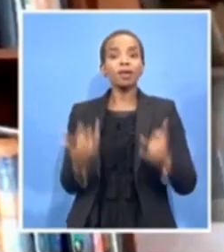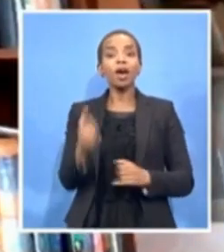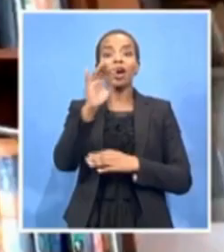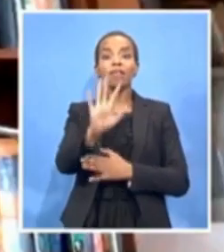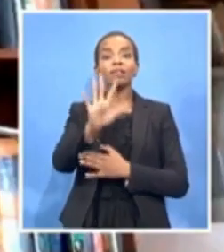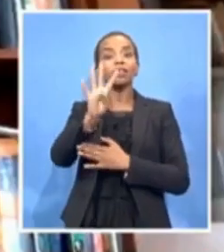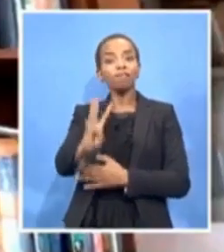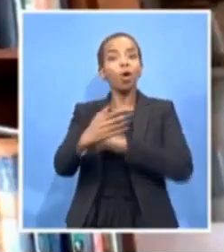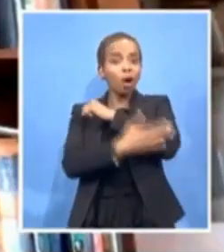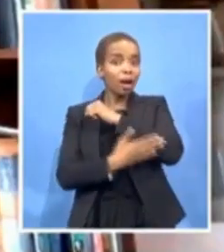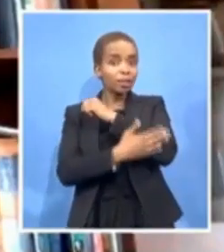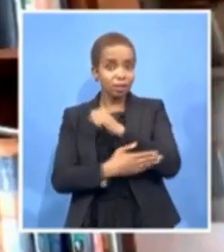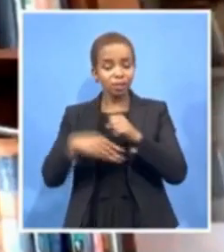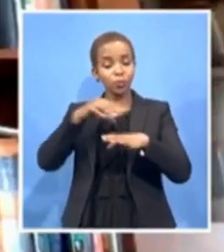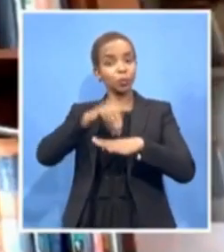year